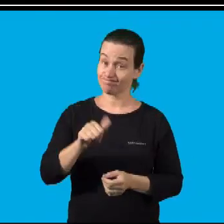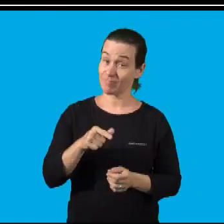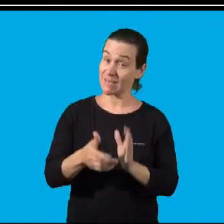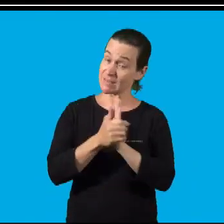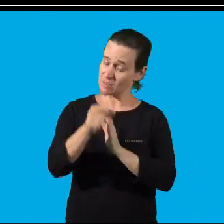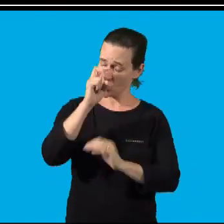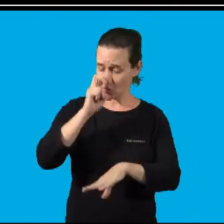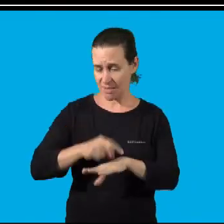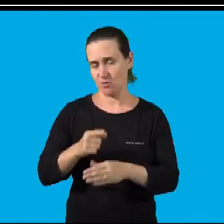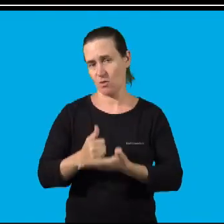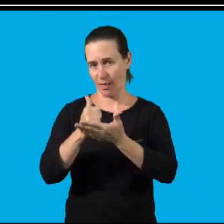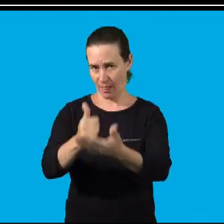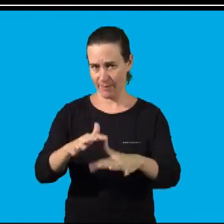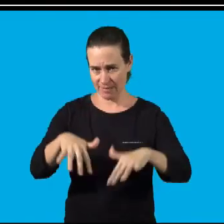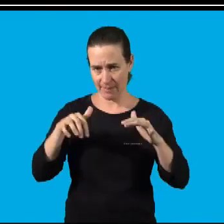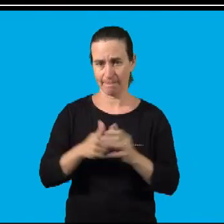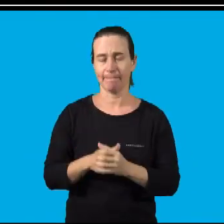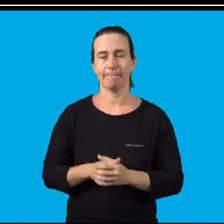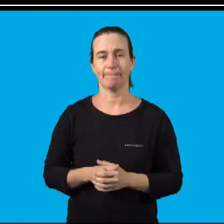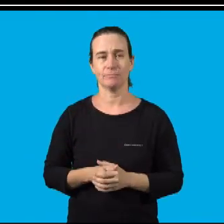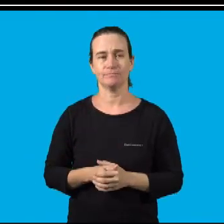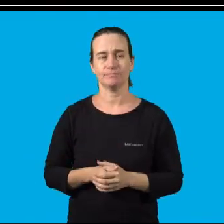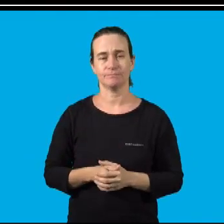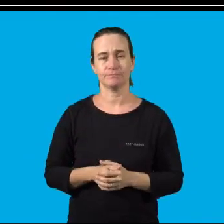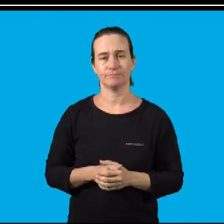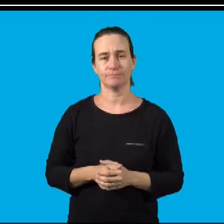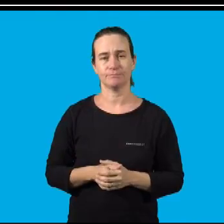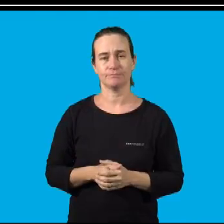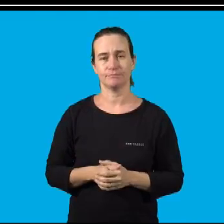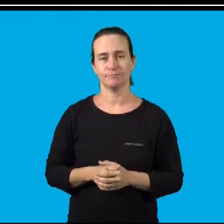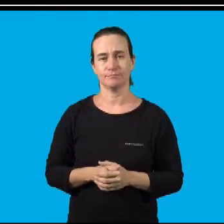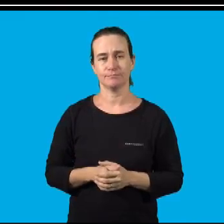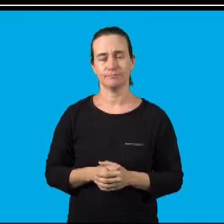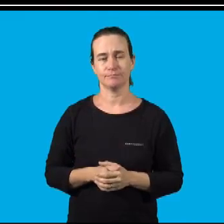some of the skills you would need to write your Paper 2 examination.